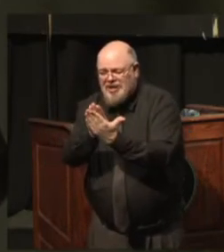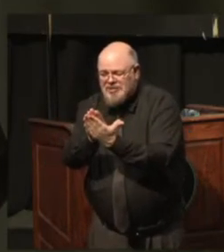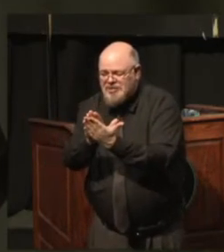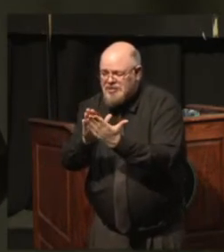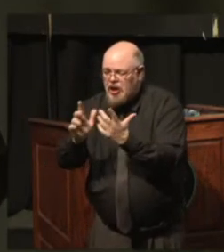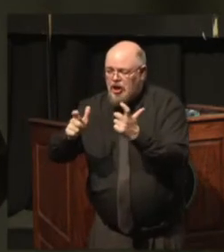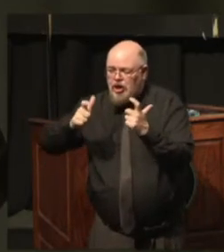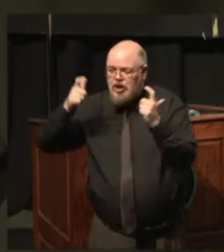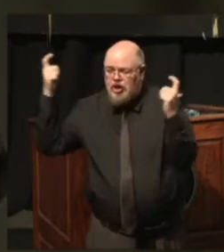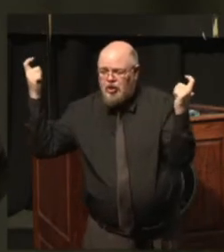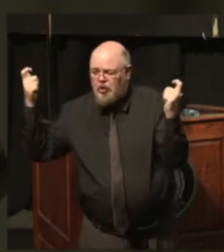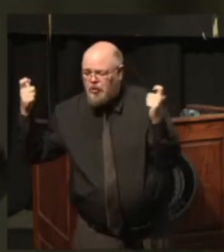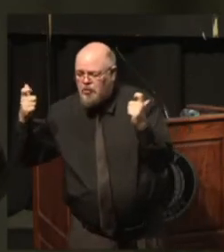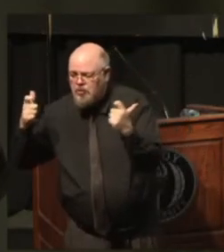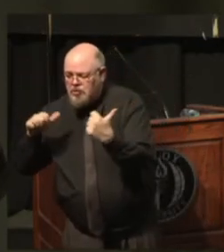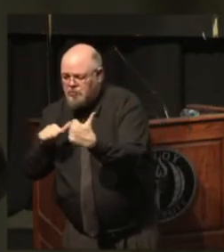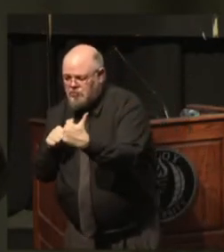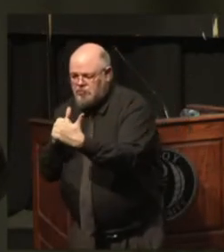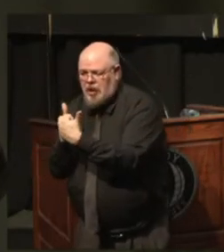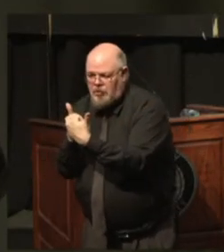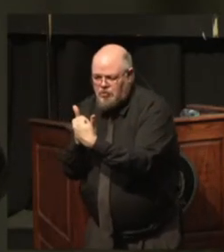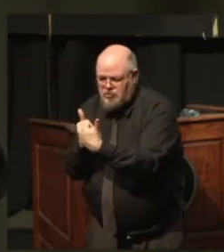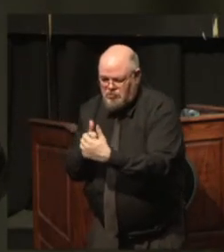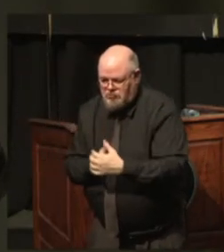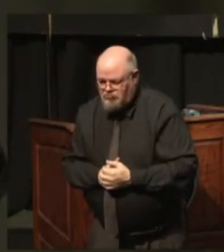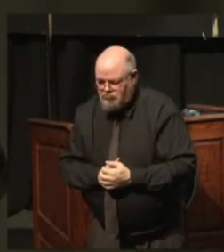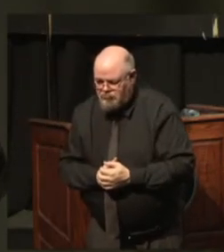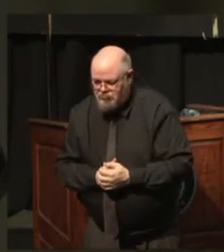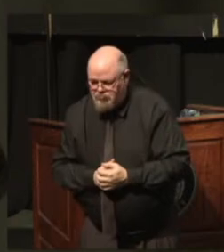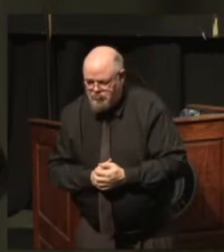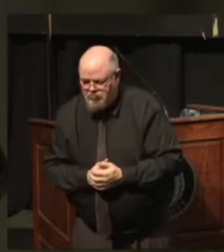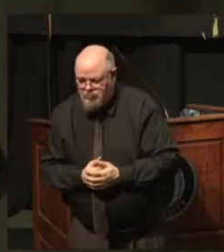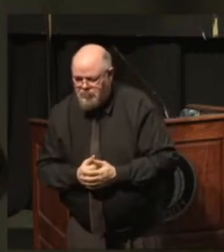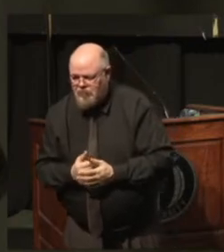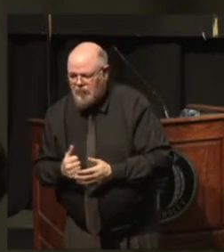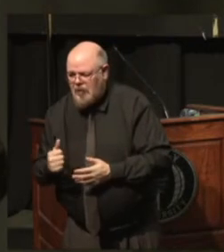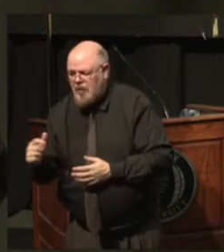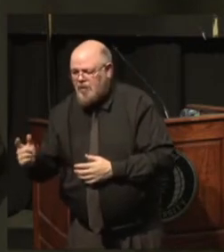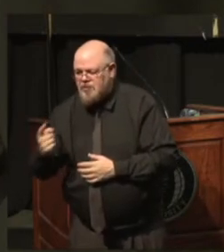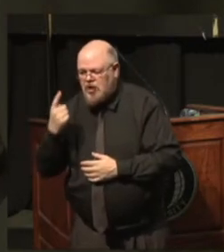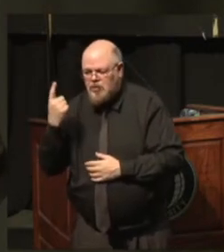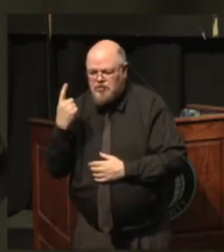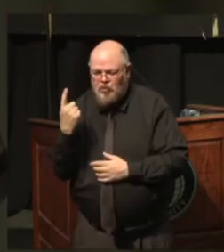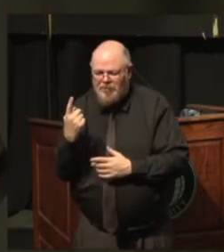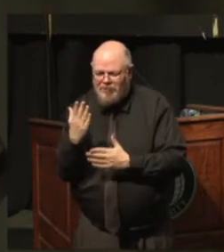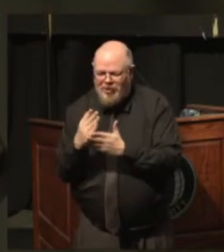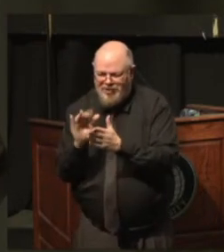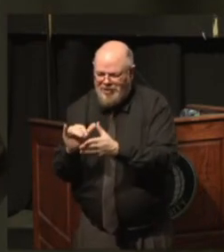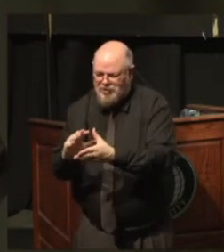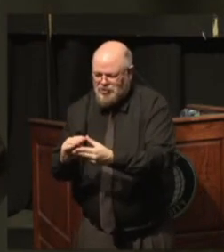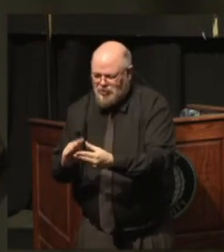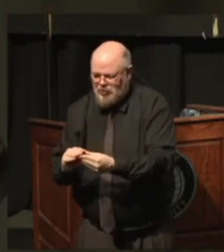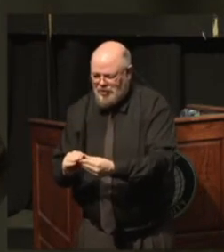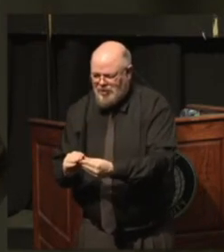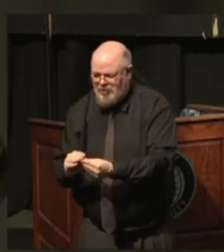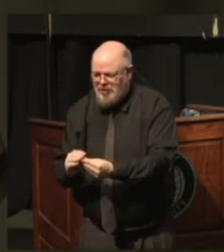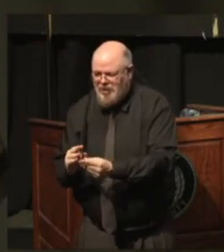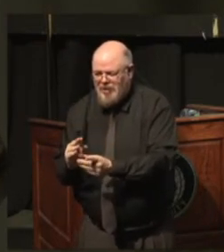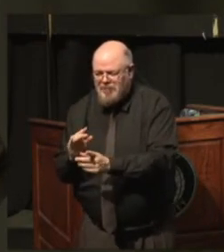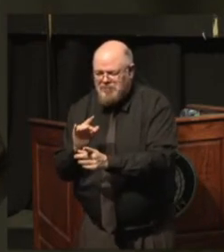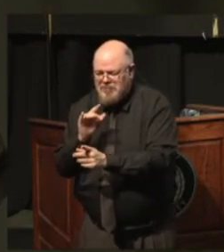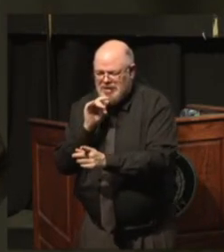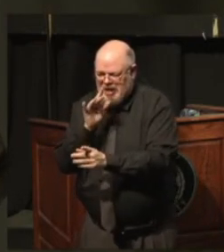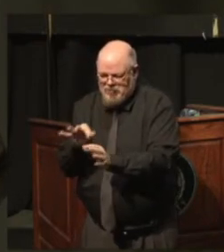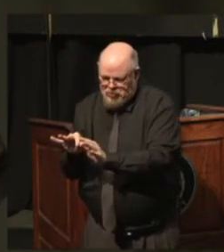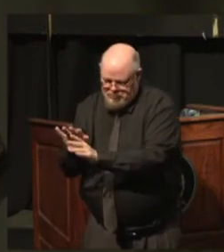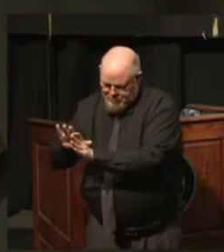Lessons taught. But there's one aspect of the story that we rarely talk about. But before we do, we need to know kind of